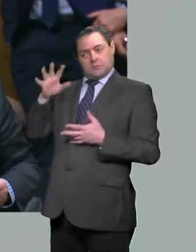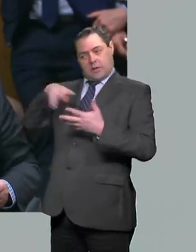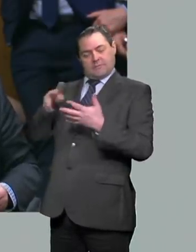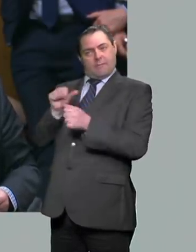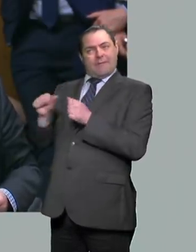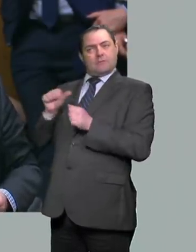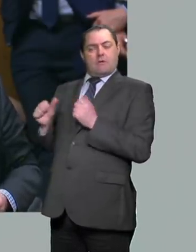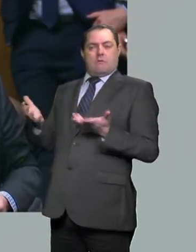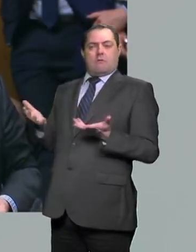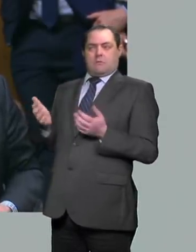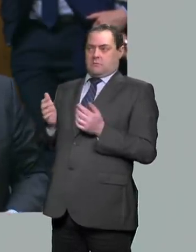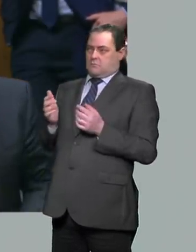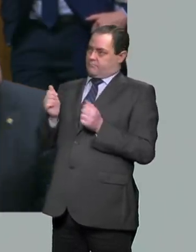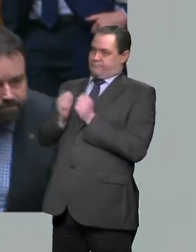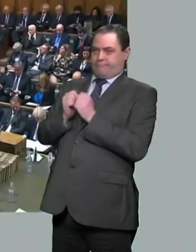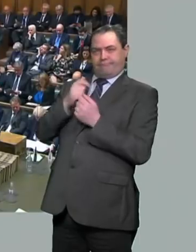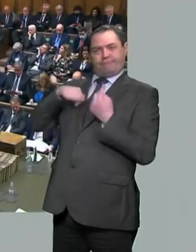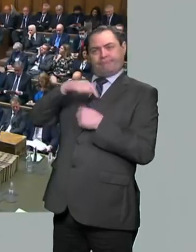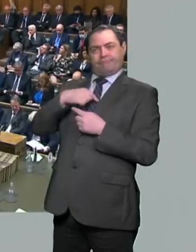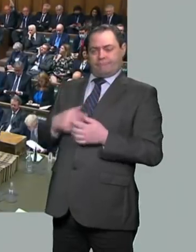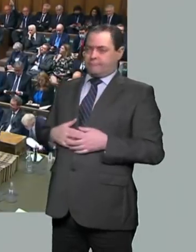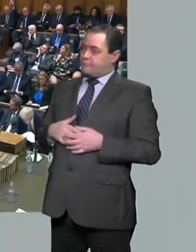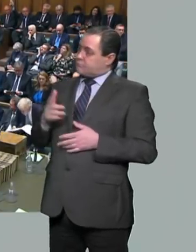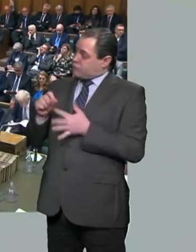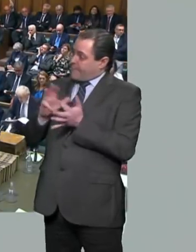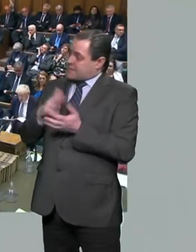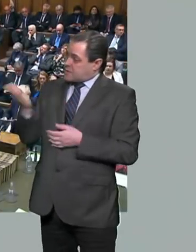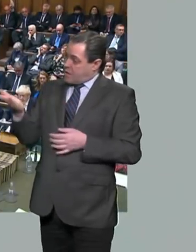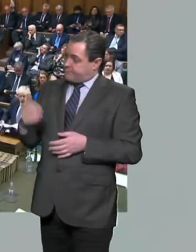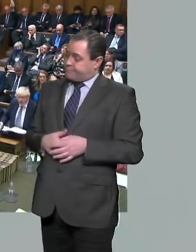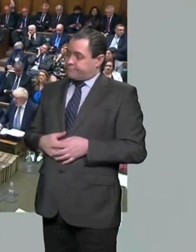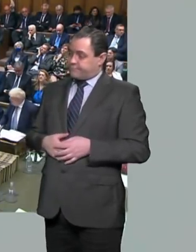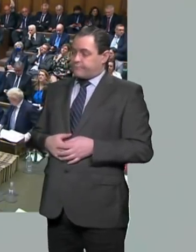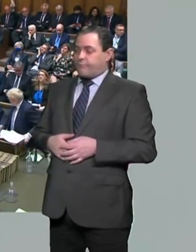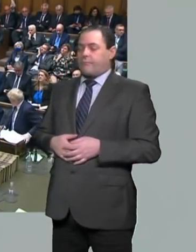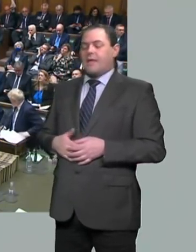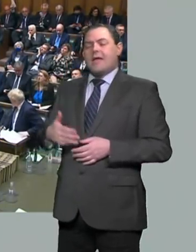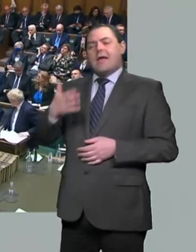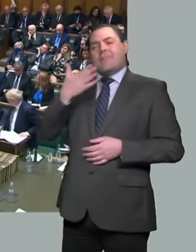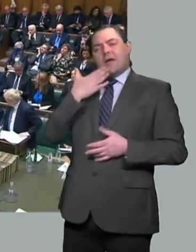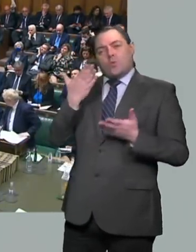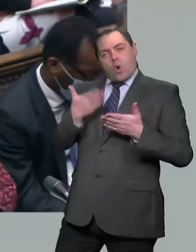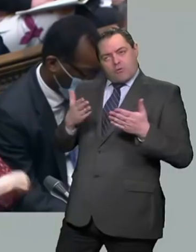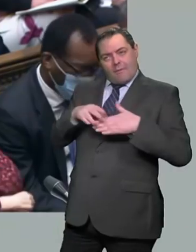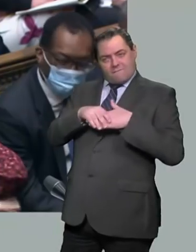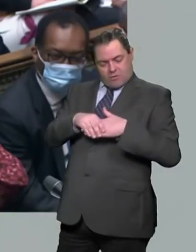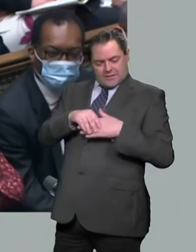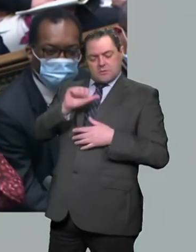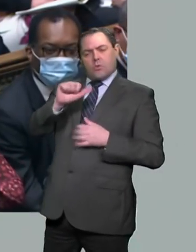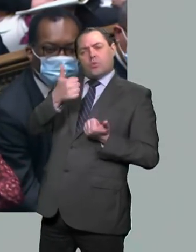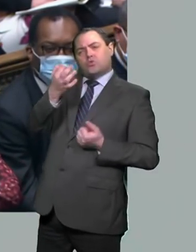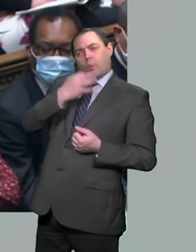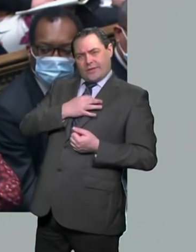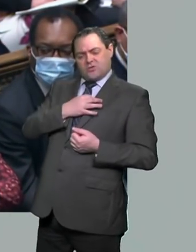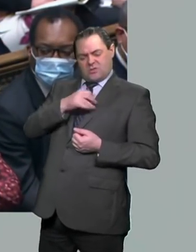that's fit for our region? Prime Minister. I want to thank my honourable friend very much for his question, and